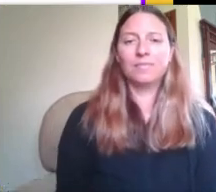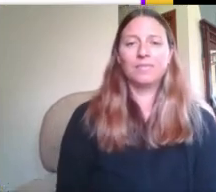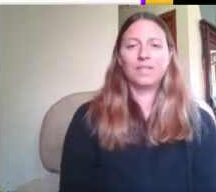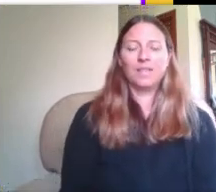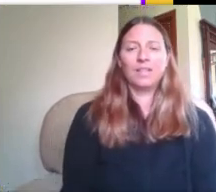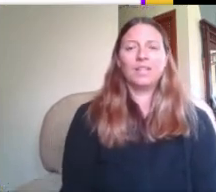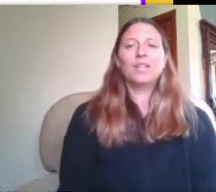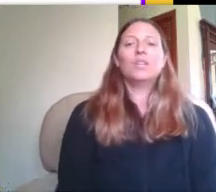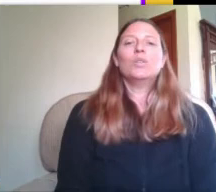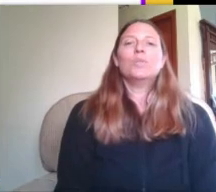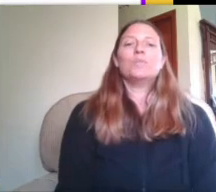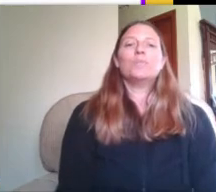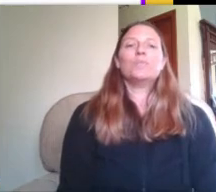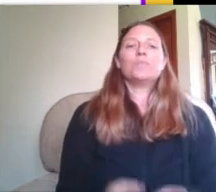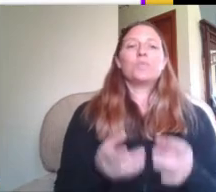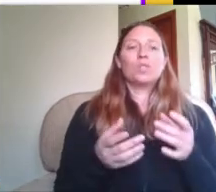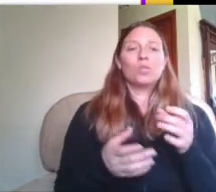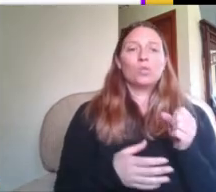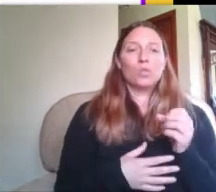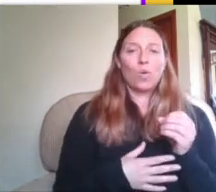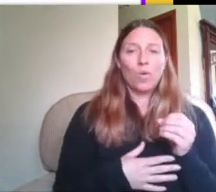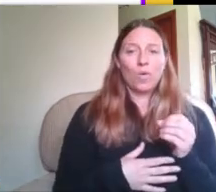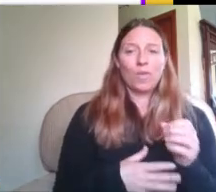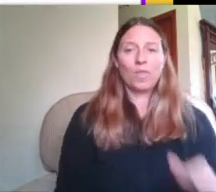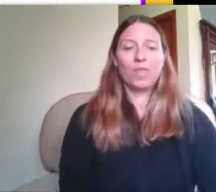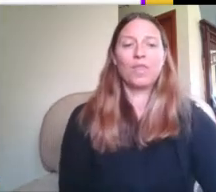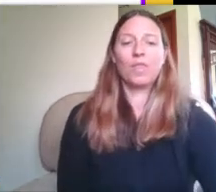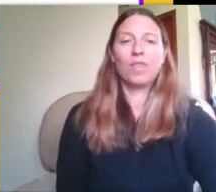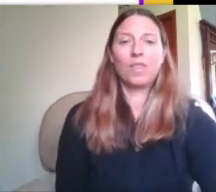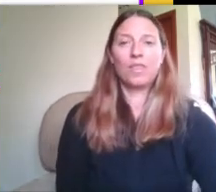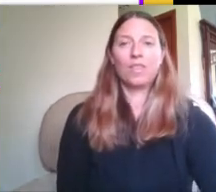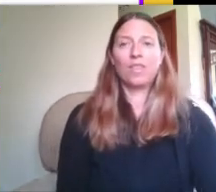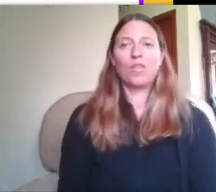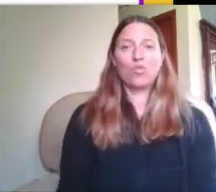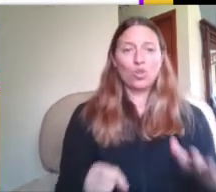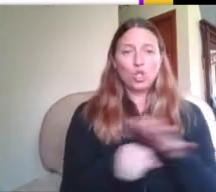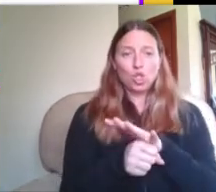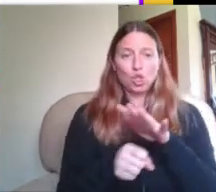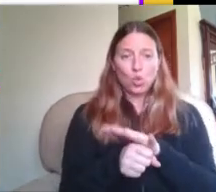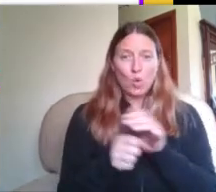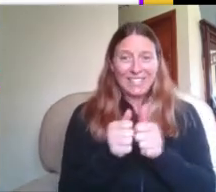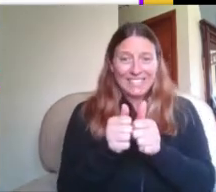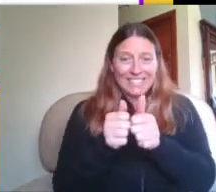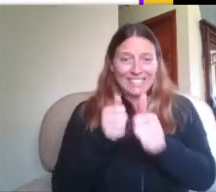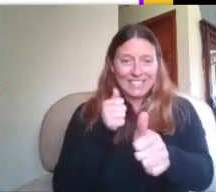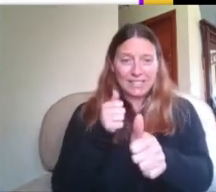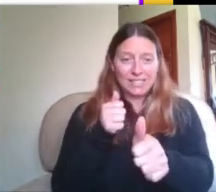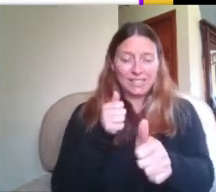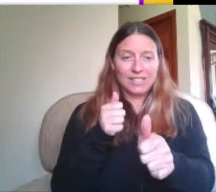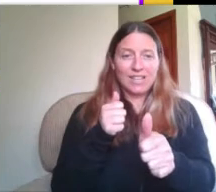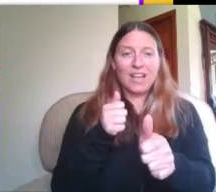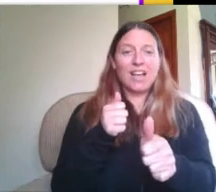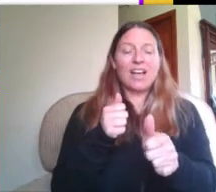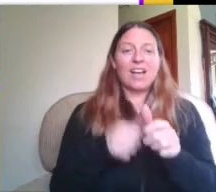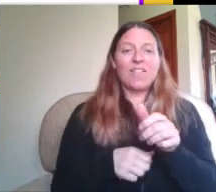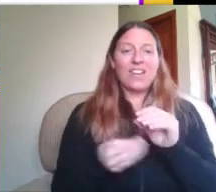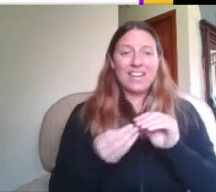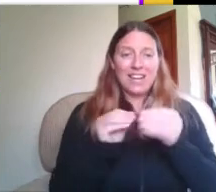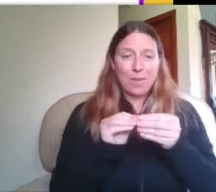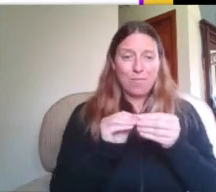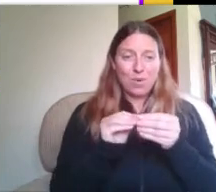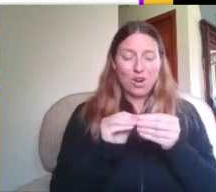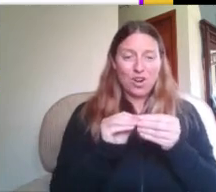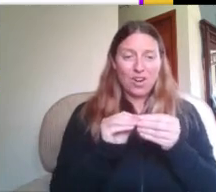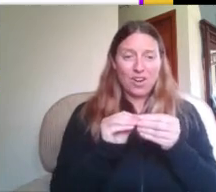says the total distance of data values less than the 3 in this example are